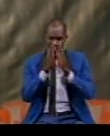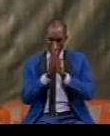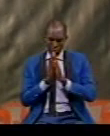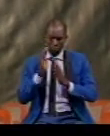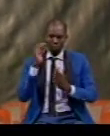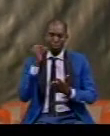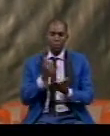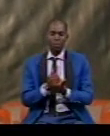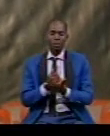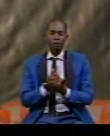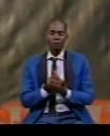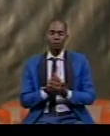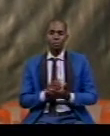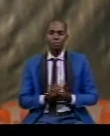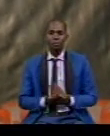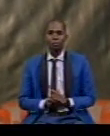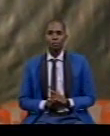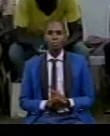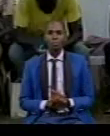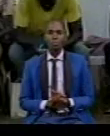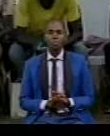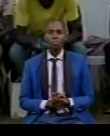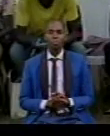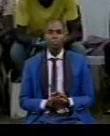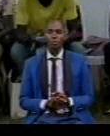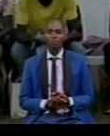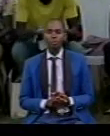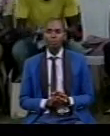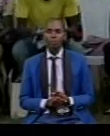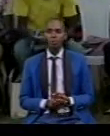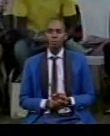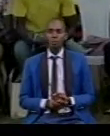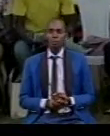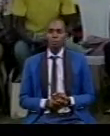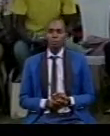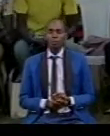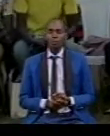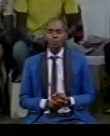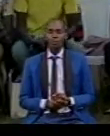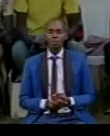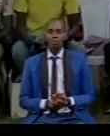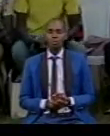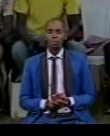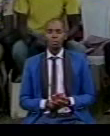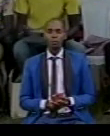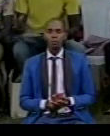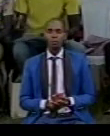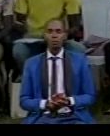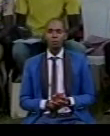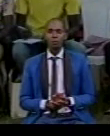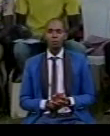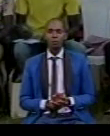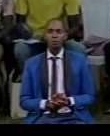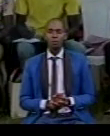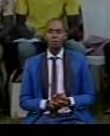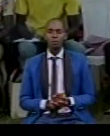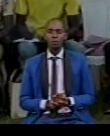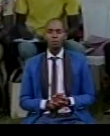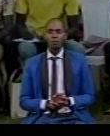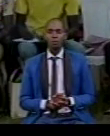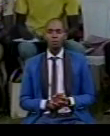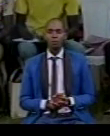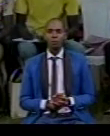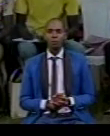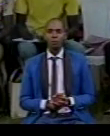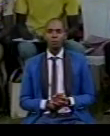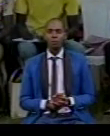cigarettes every day. But now I went to the crusade, I'm smoking 8, I'm smoking